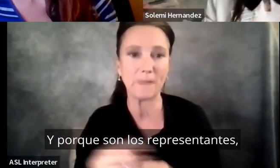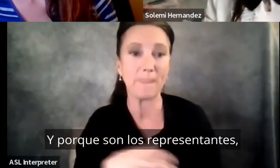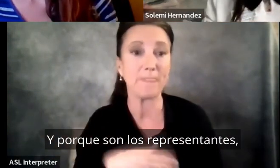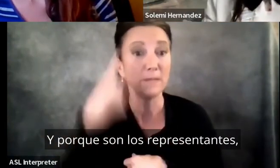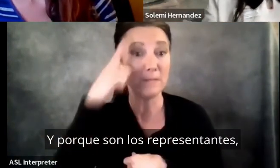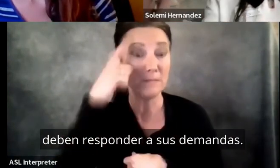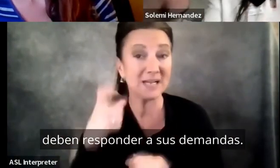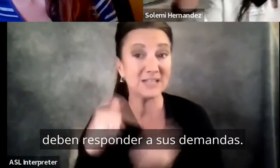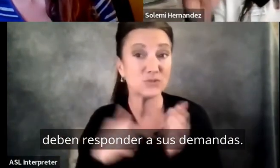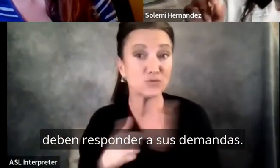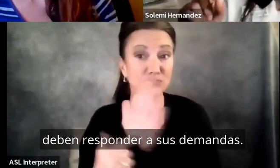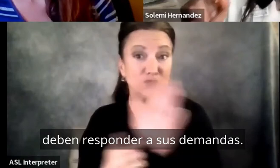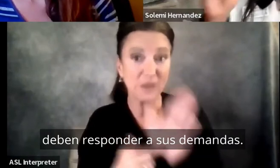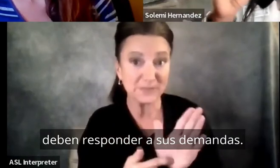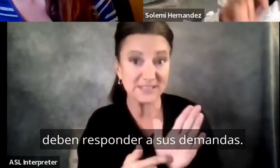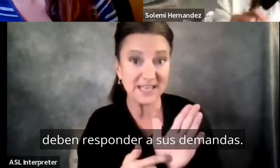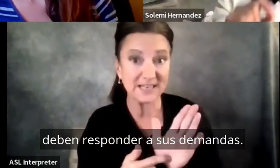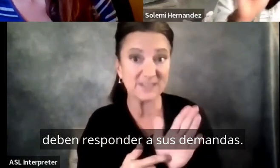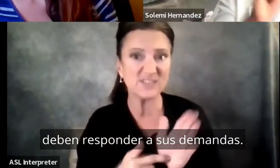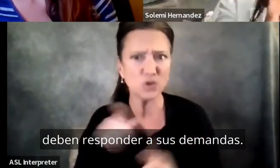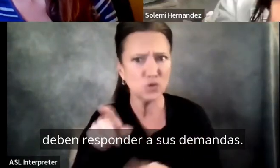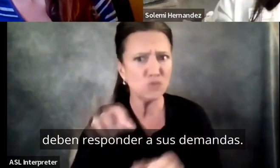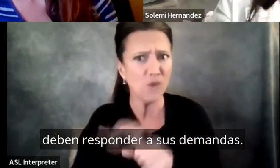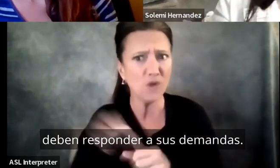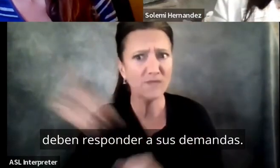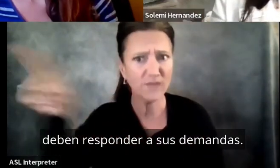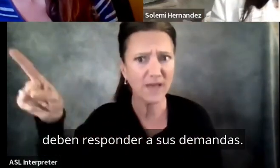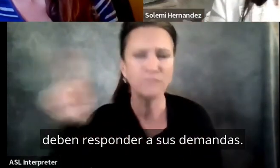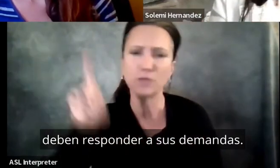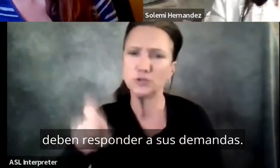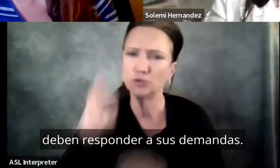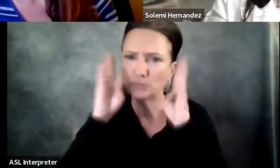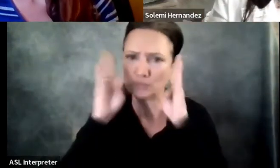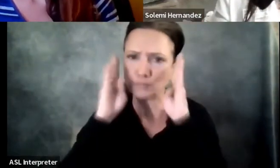your representatives, they should respond to your demands.